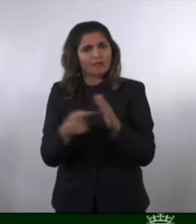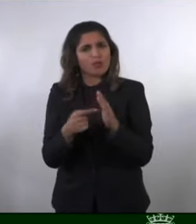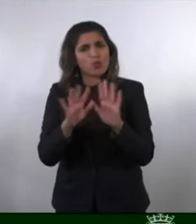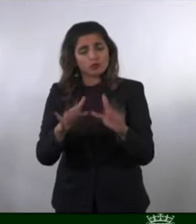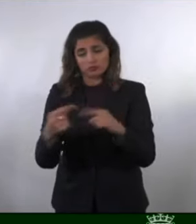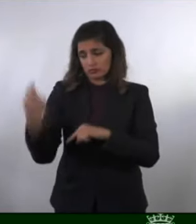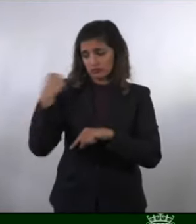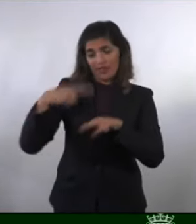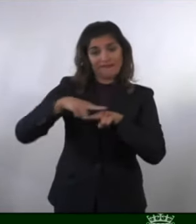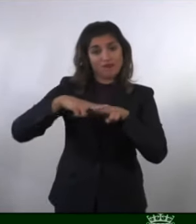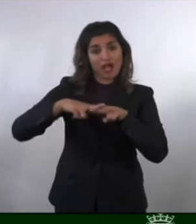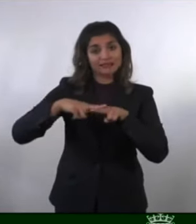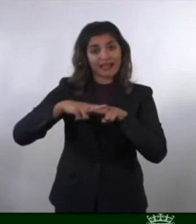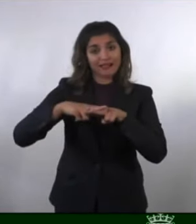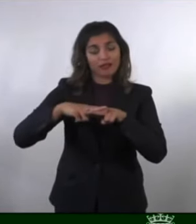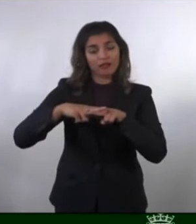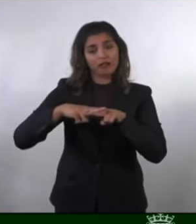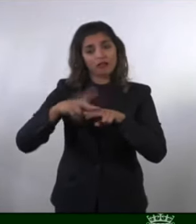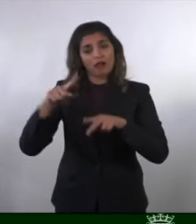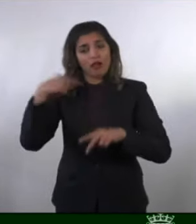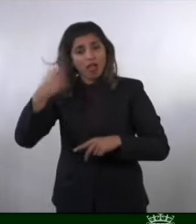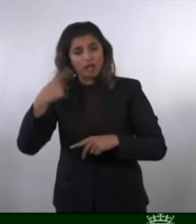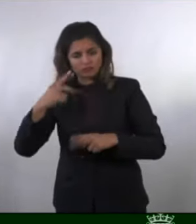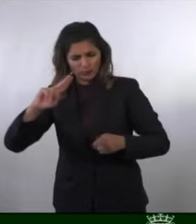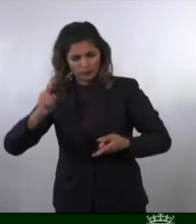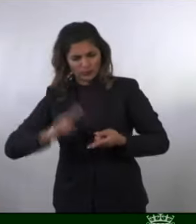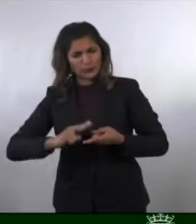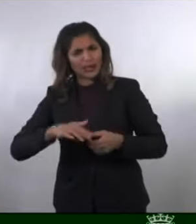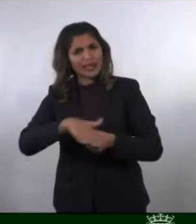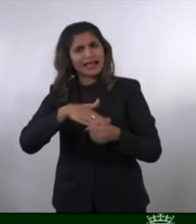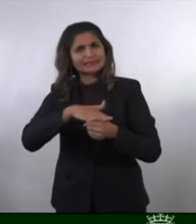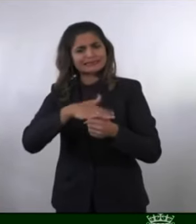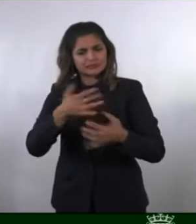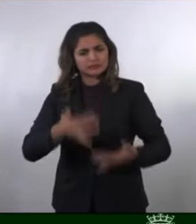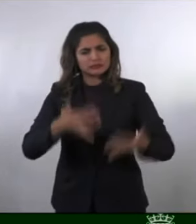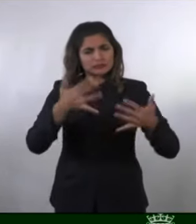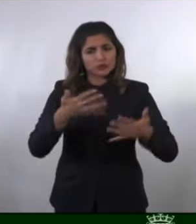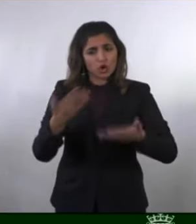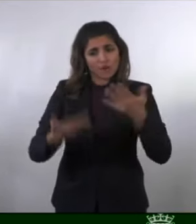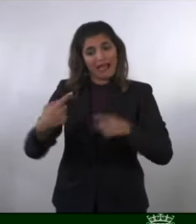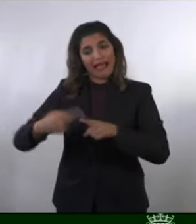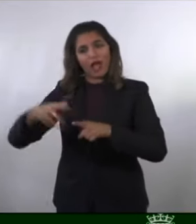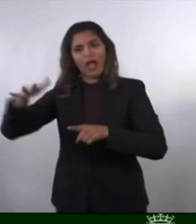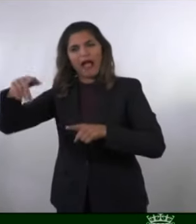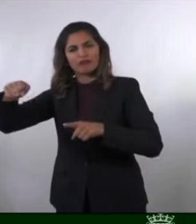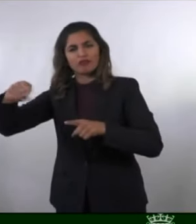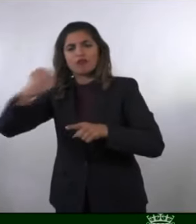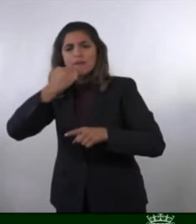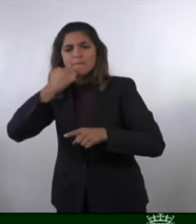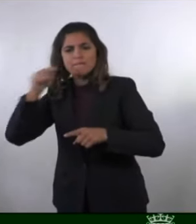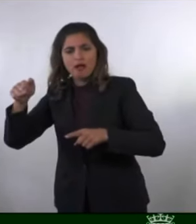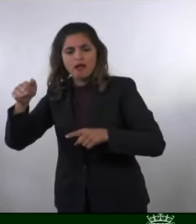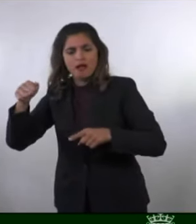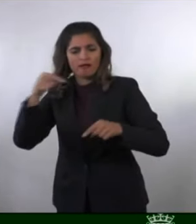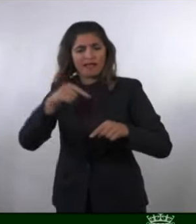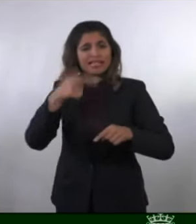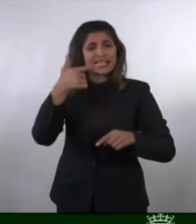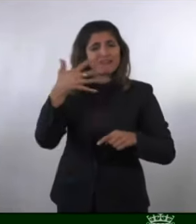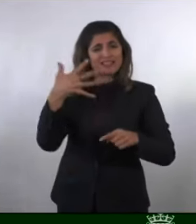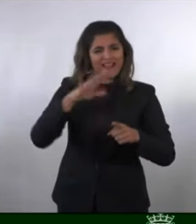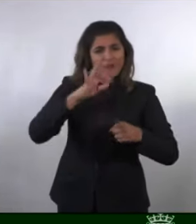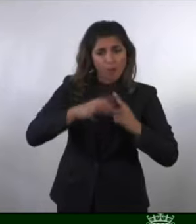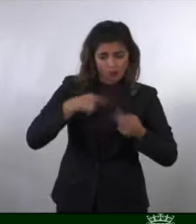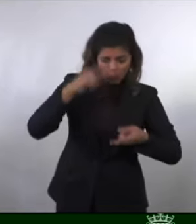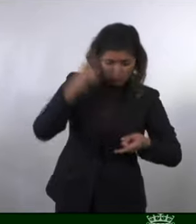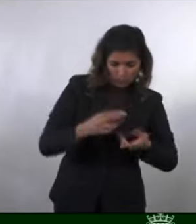London had a substantially lower case rate than the English average, coming in at 75 points lower,